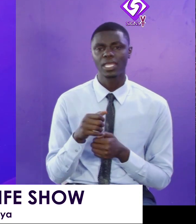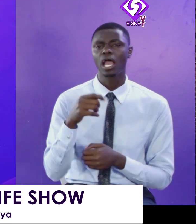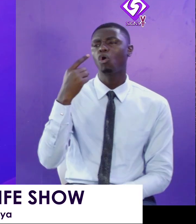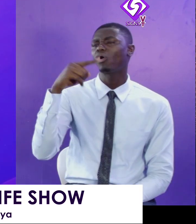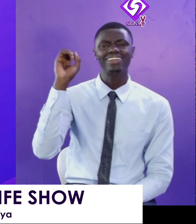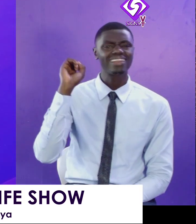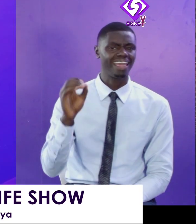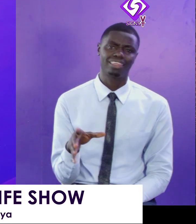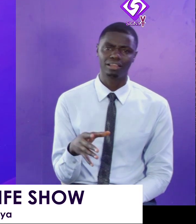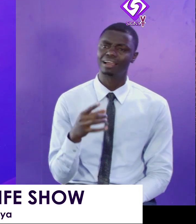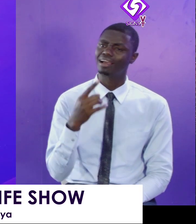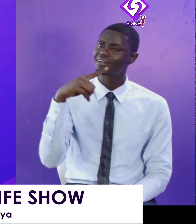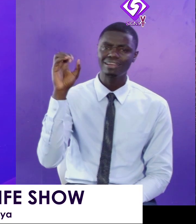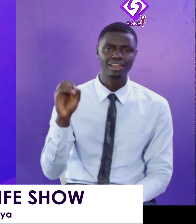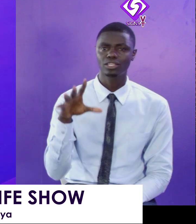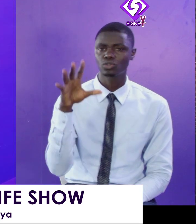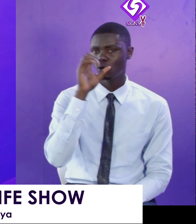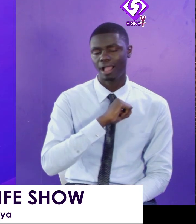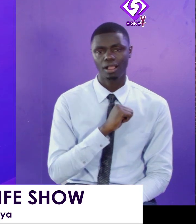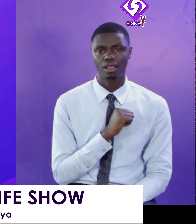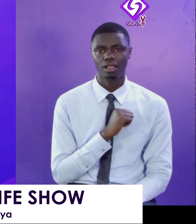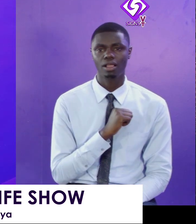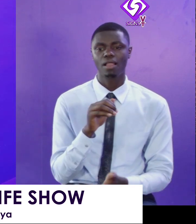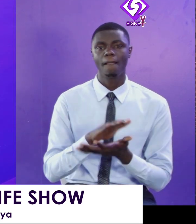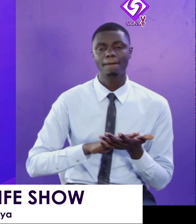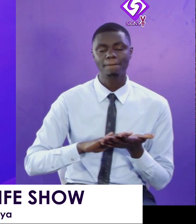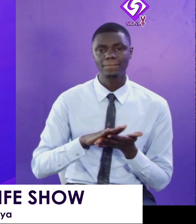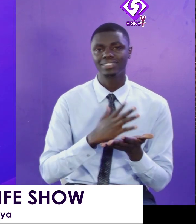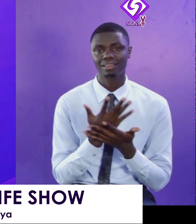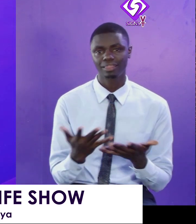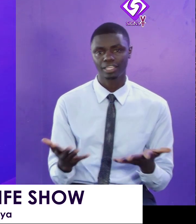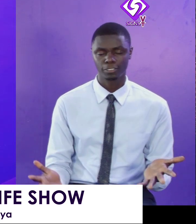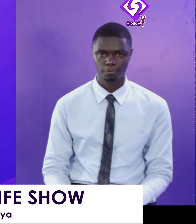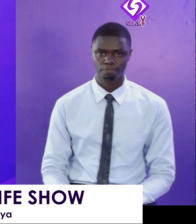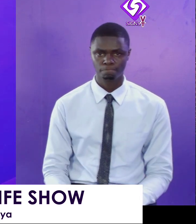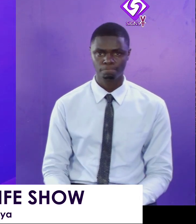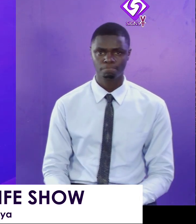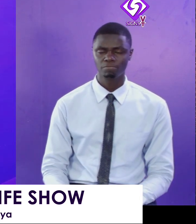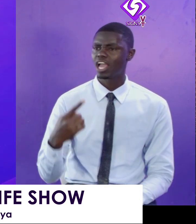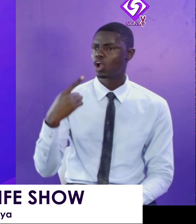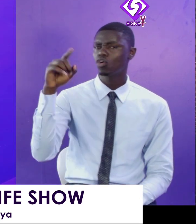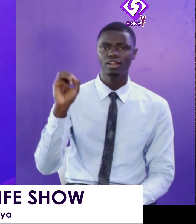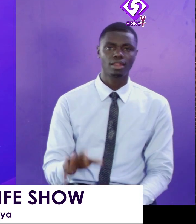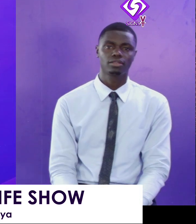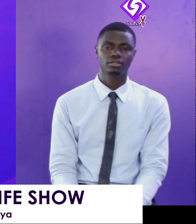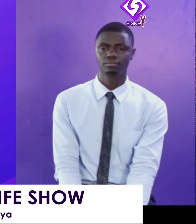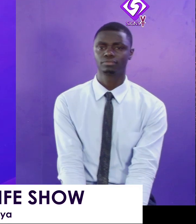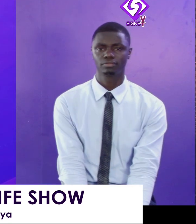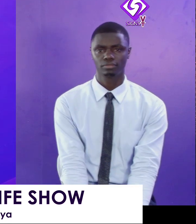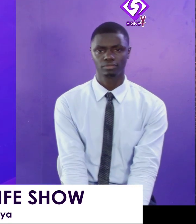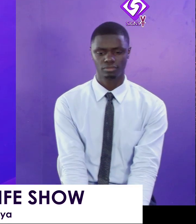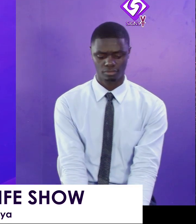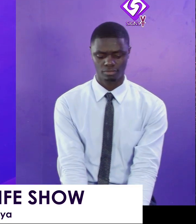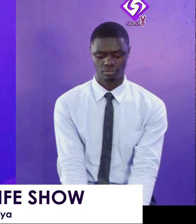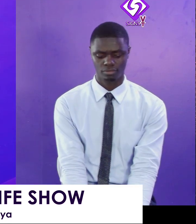keep saying, to lack basic amenities. It is not correct. It is not